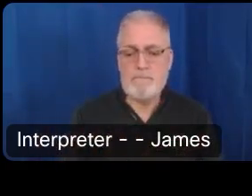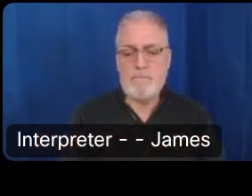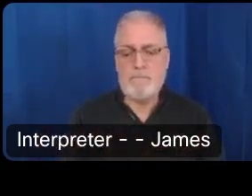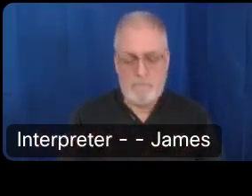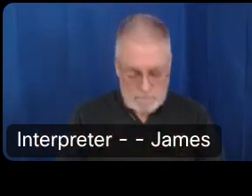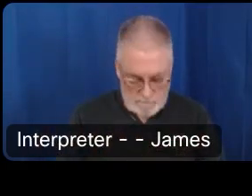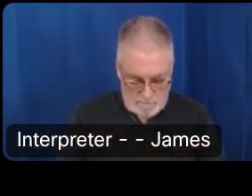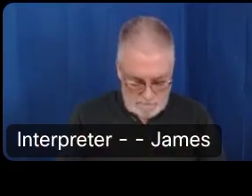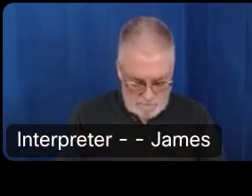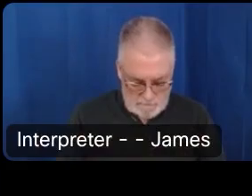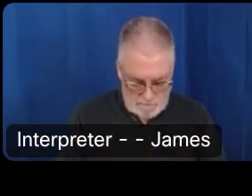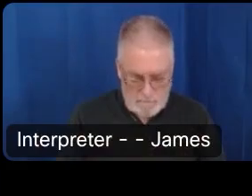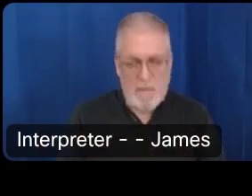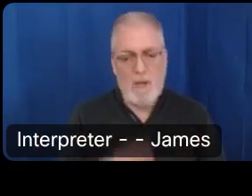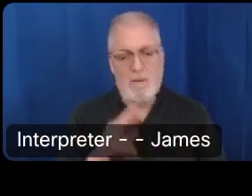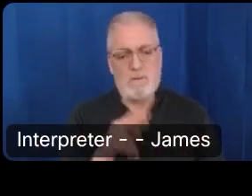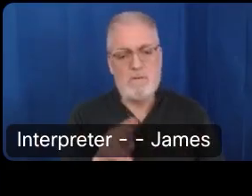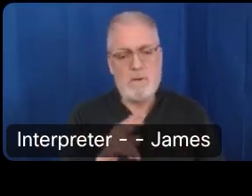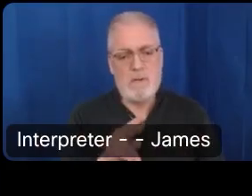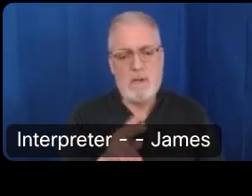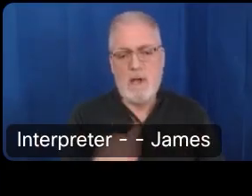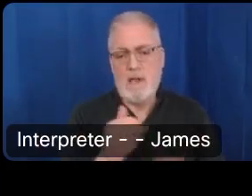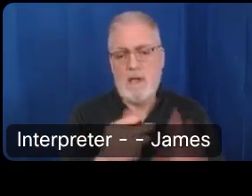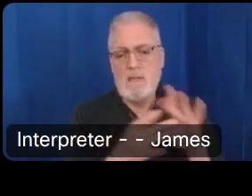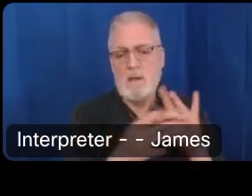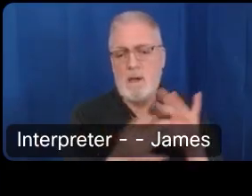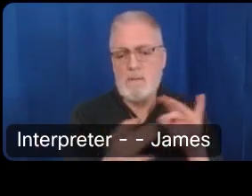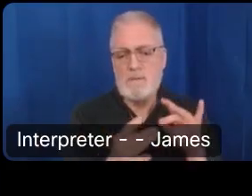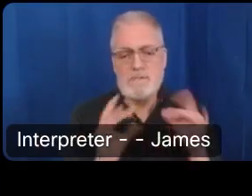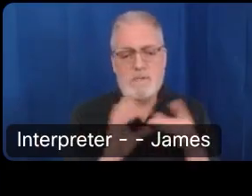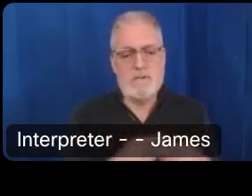I'm just looking at are there any other comments on health and wellness?